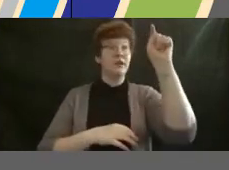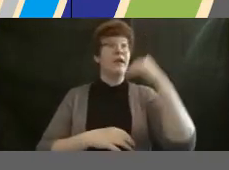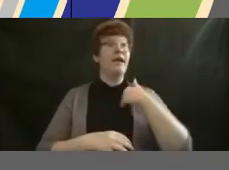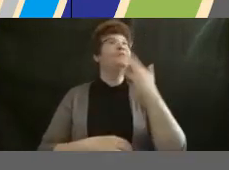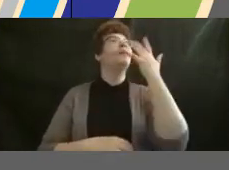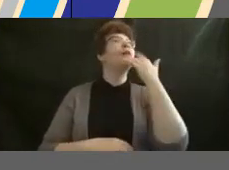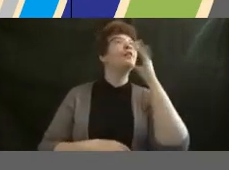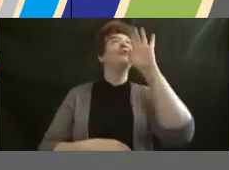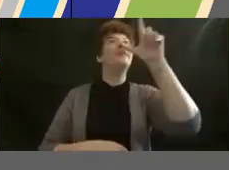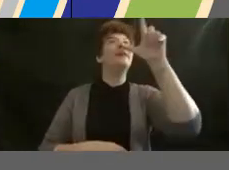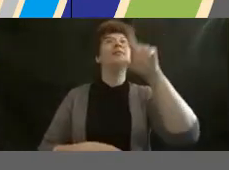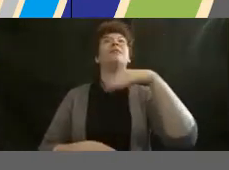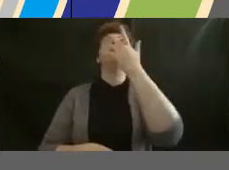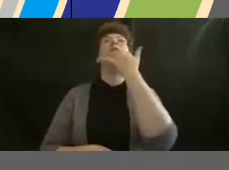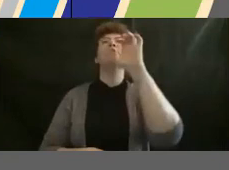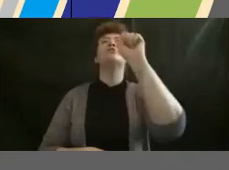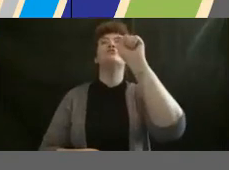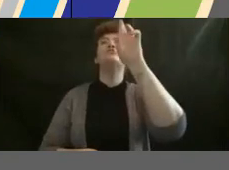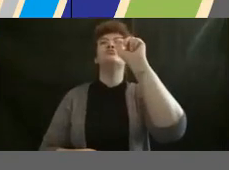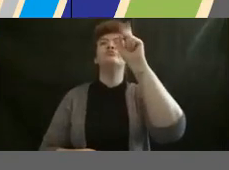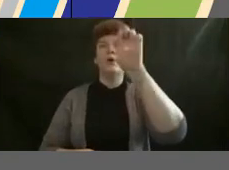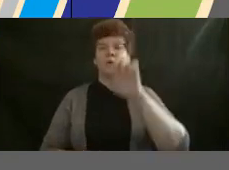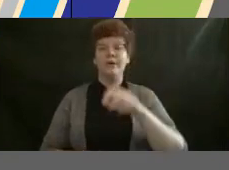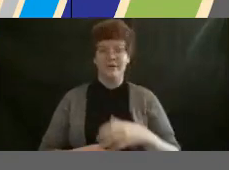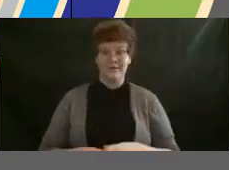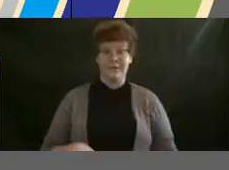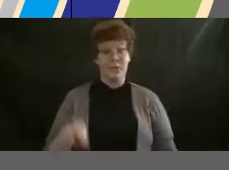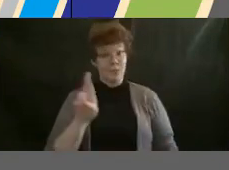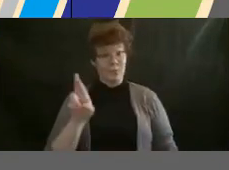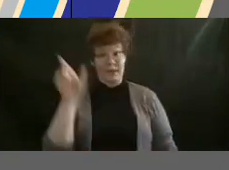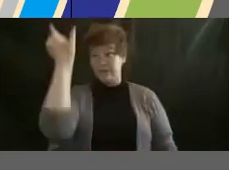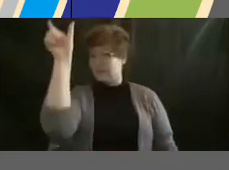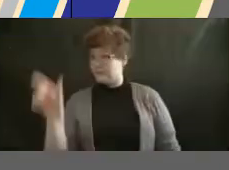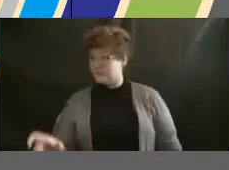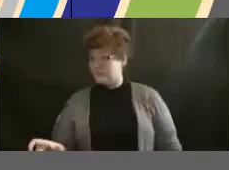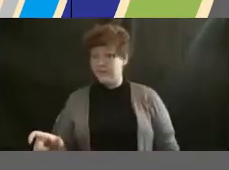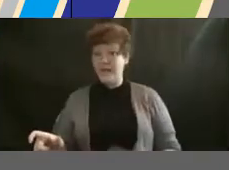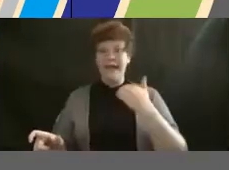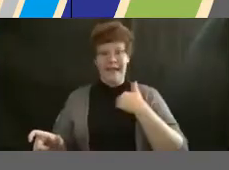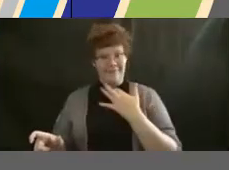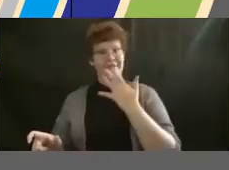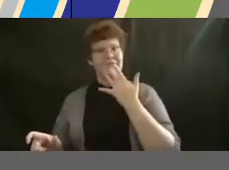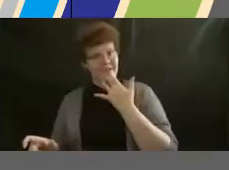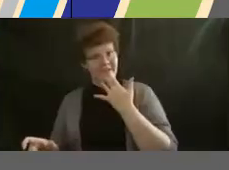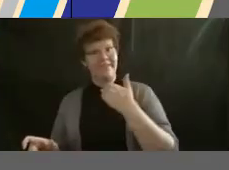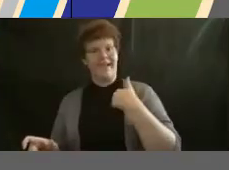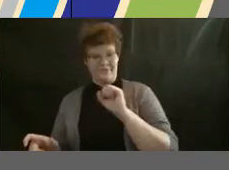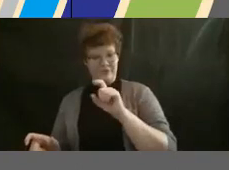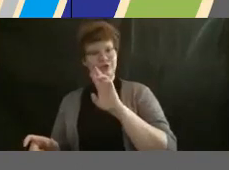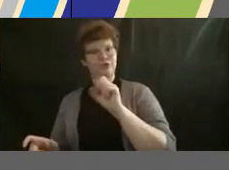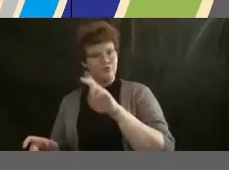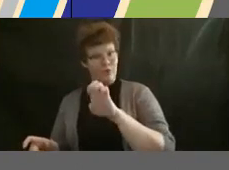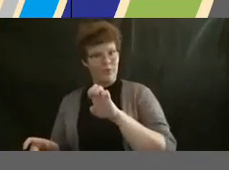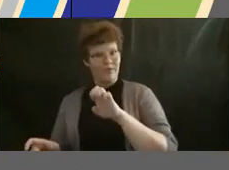If you look over to the right in our properties panel, we have the fill and the stroke color here. They all do the